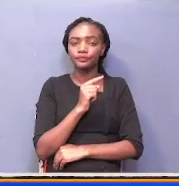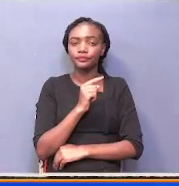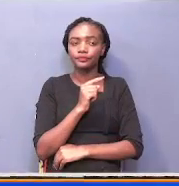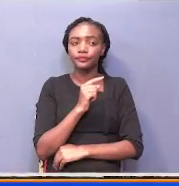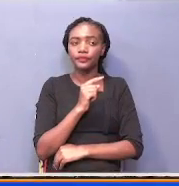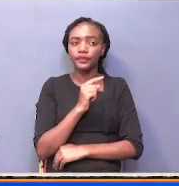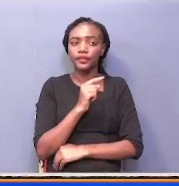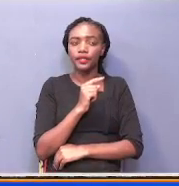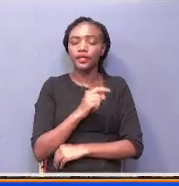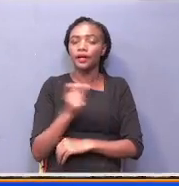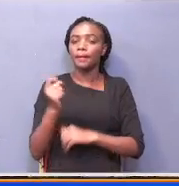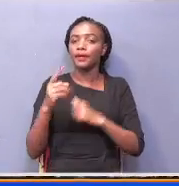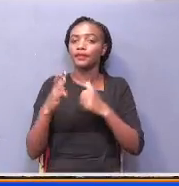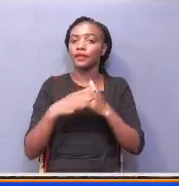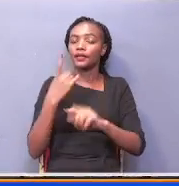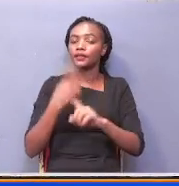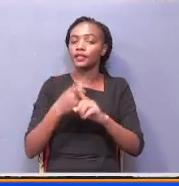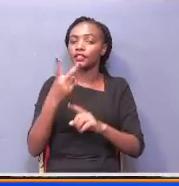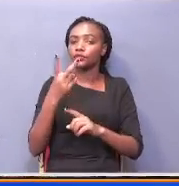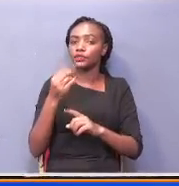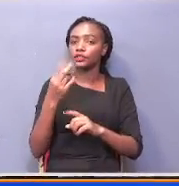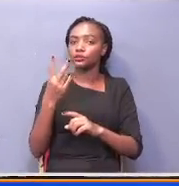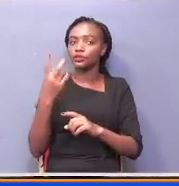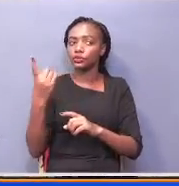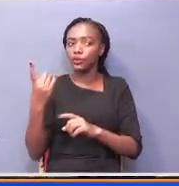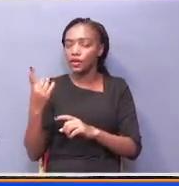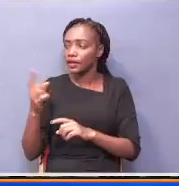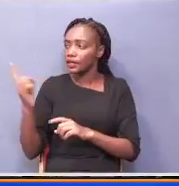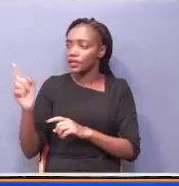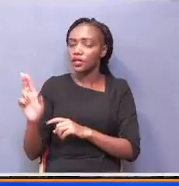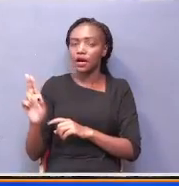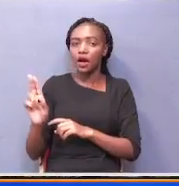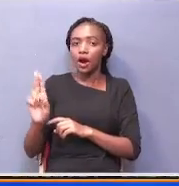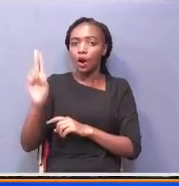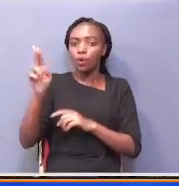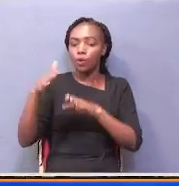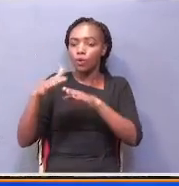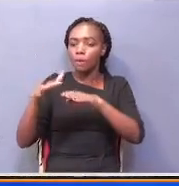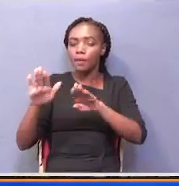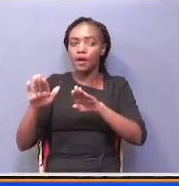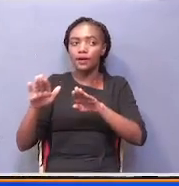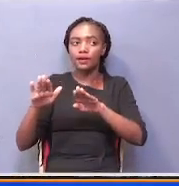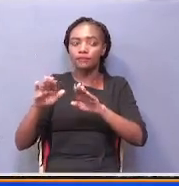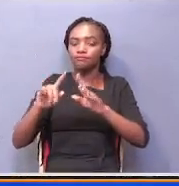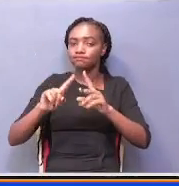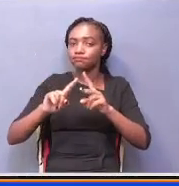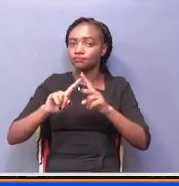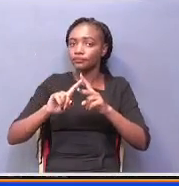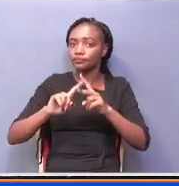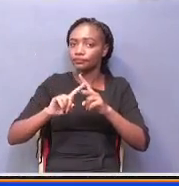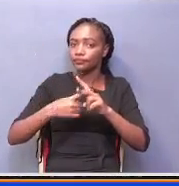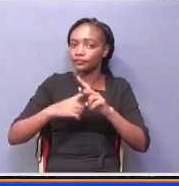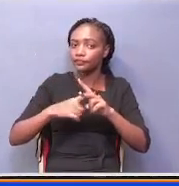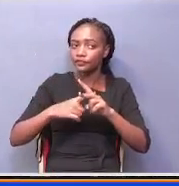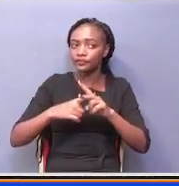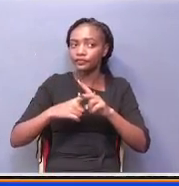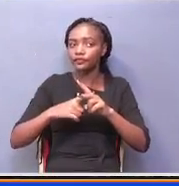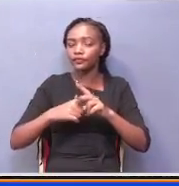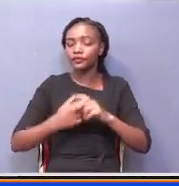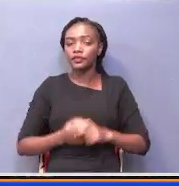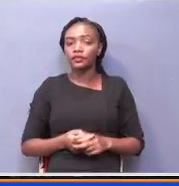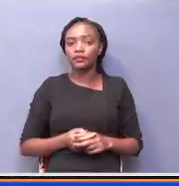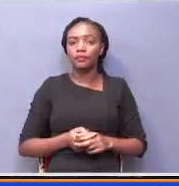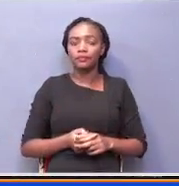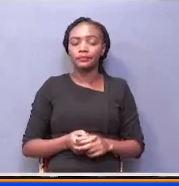In September 2021, Uhuru Park was cordoned off to pave way for the renovation of the